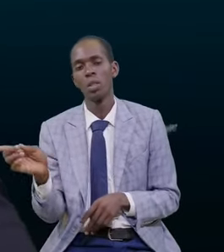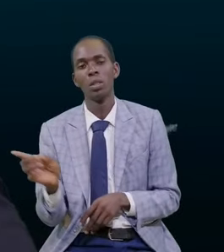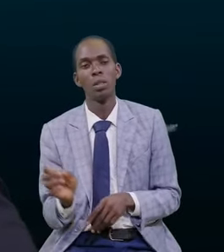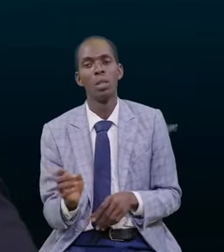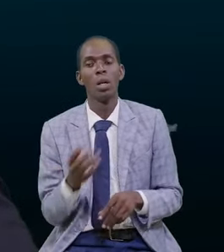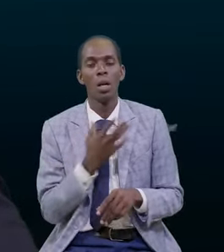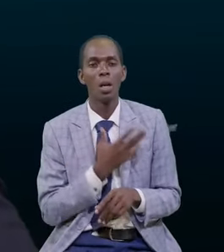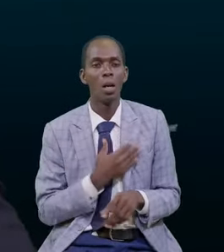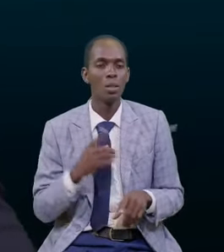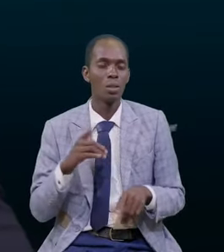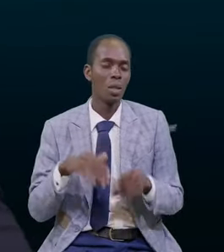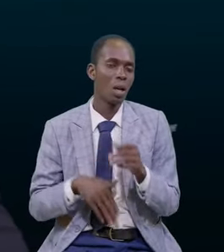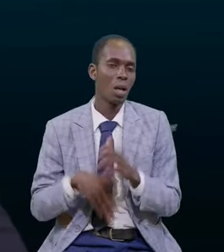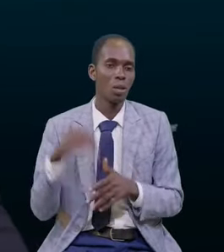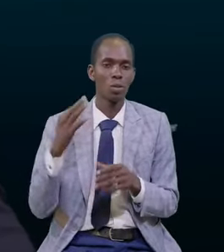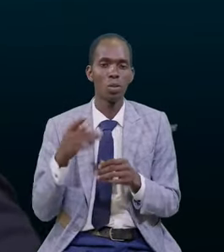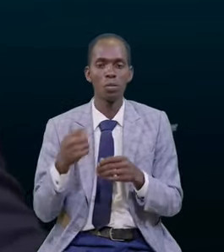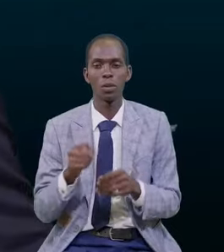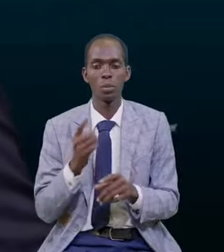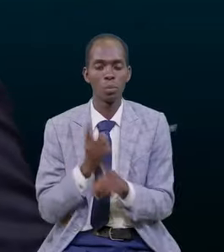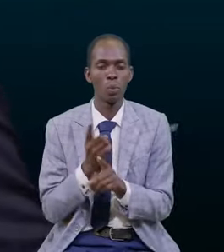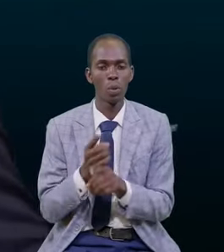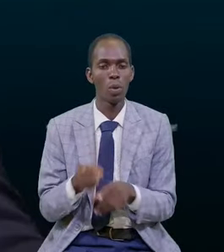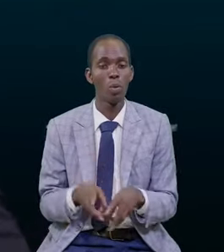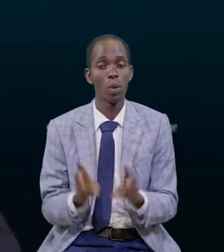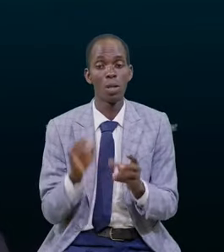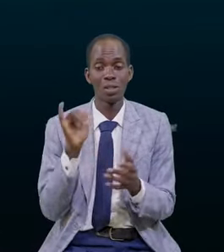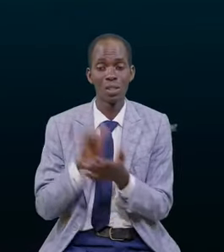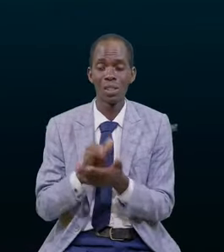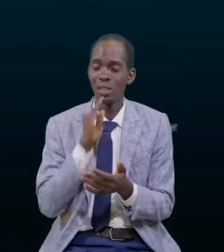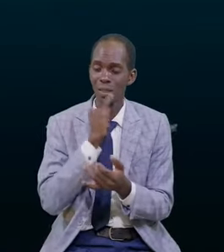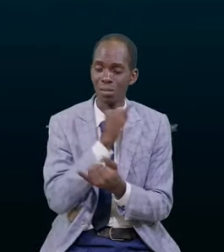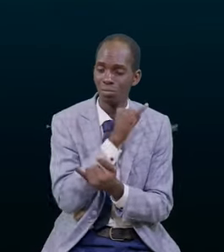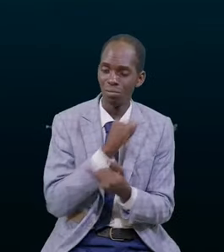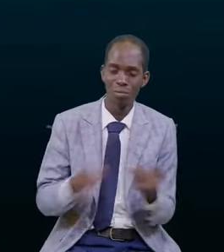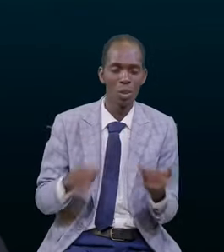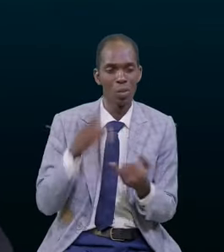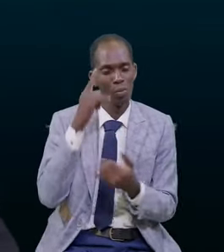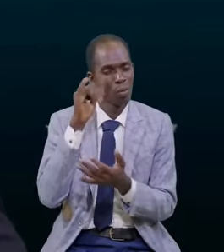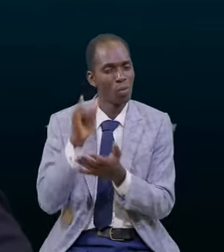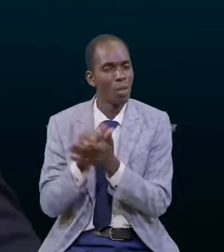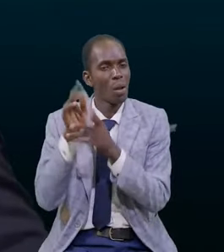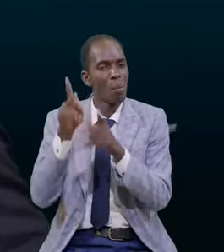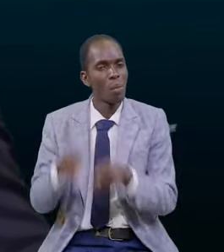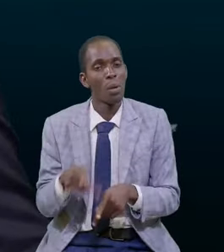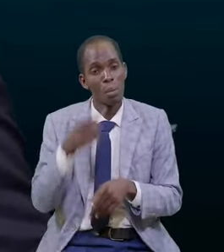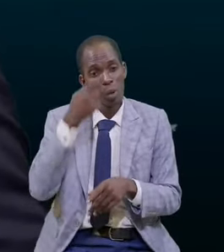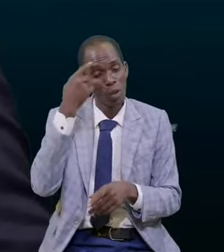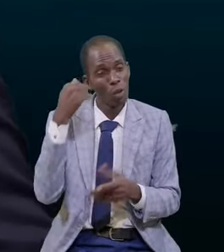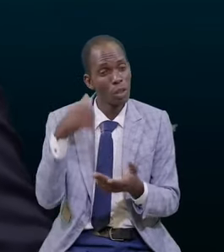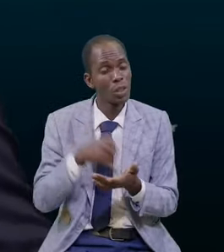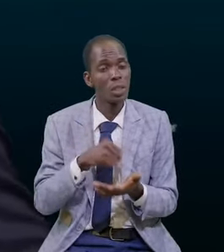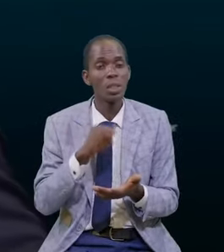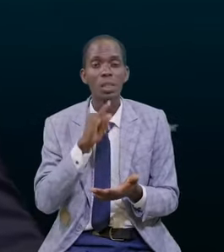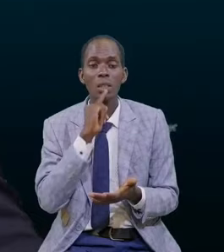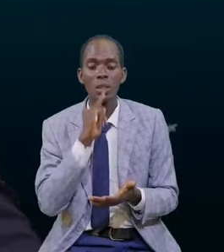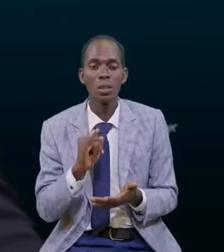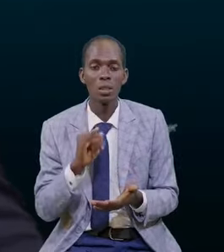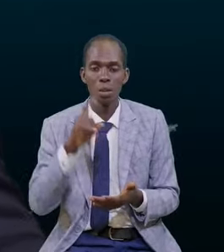is not that that's the end of the road for that man because it is require that we continue